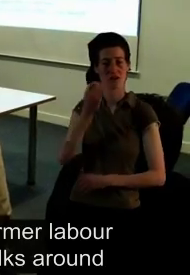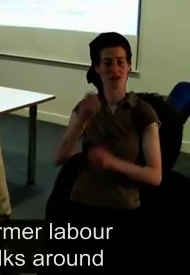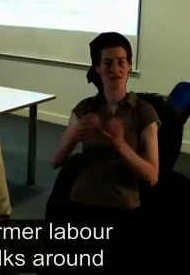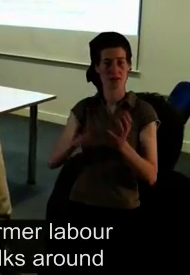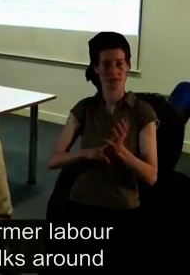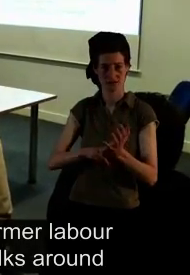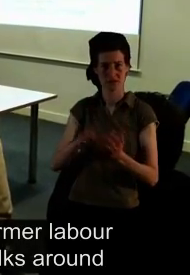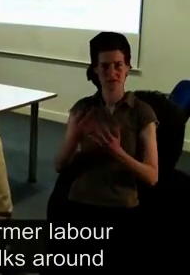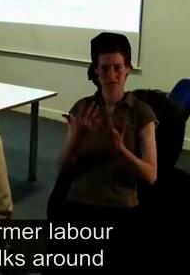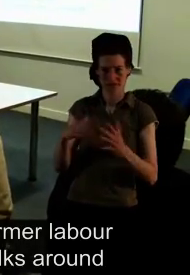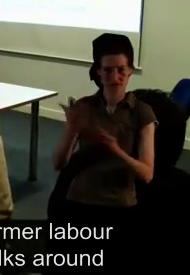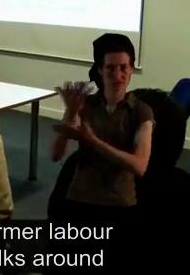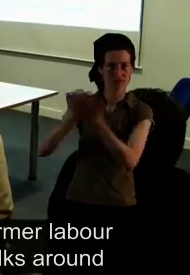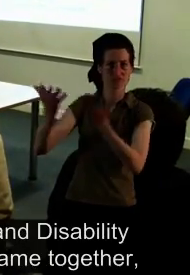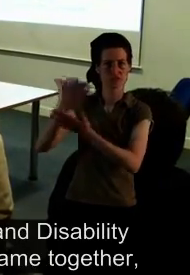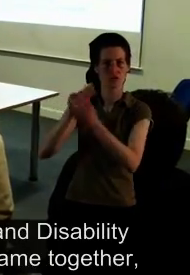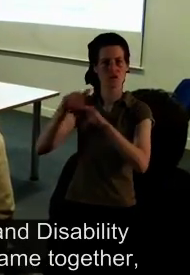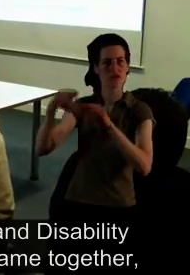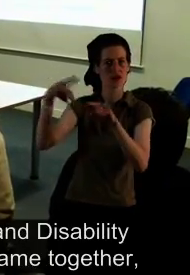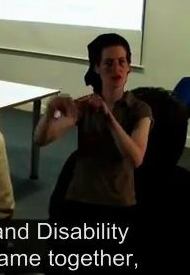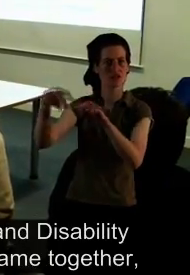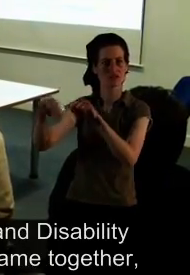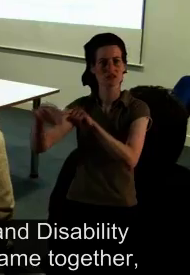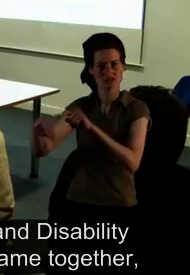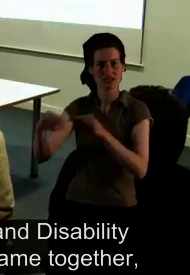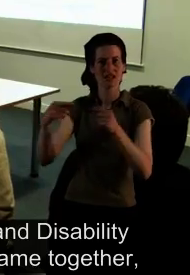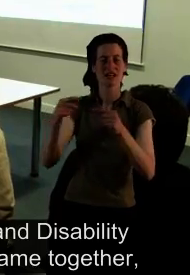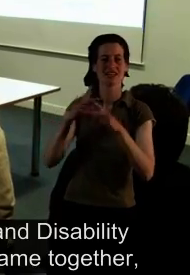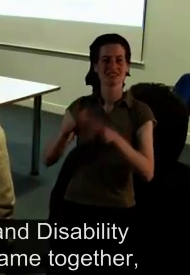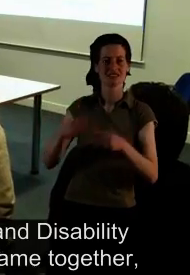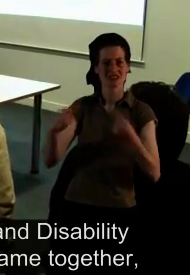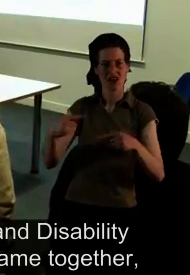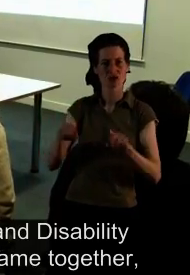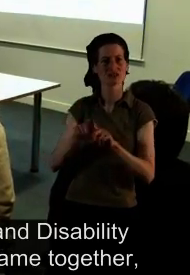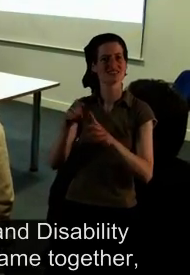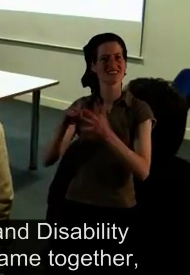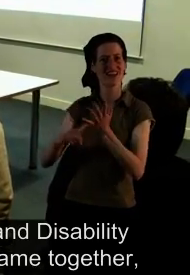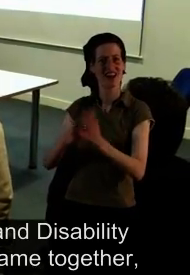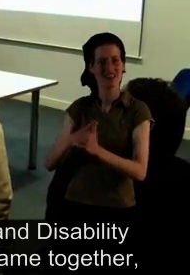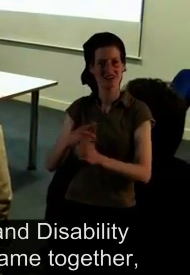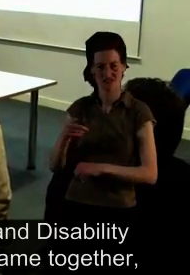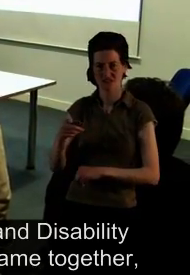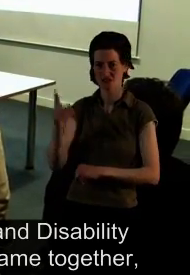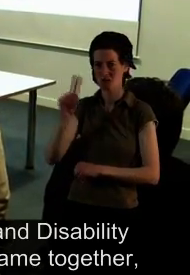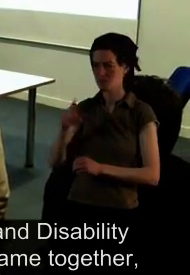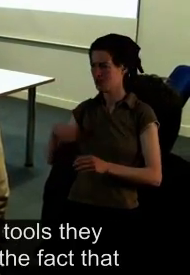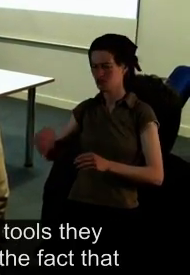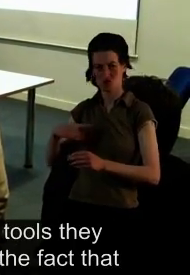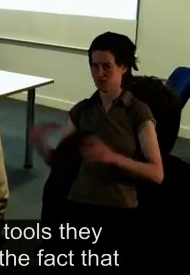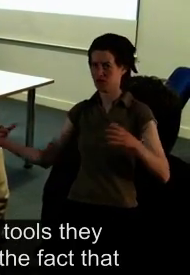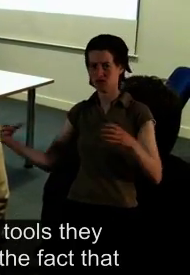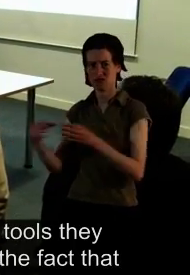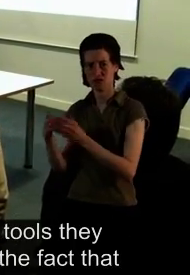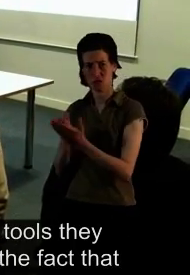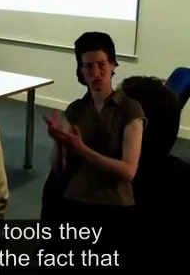government, but there was a lot of talks around cutting the attendance allowance and disability living allowance. The people that sort of came together